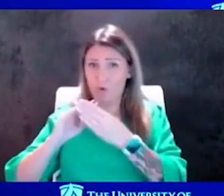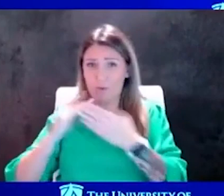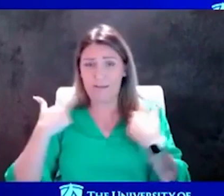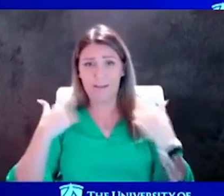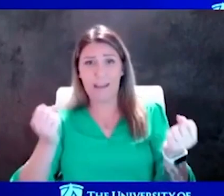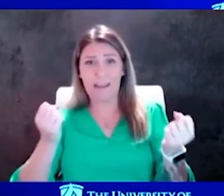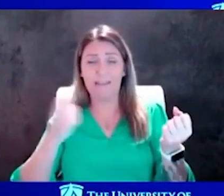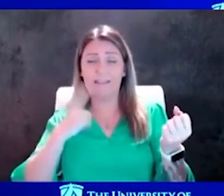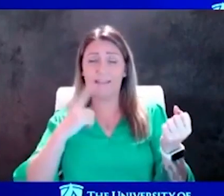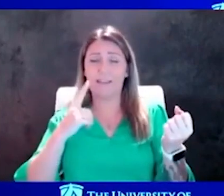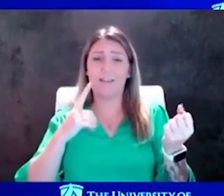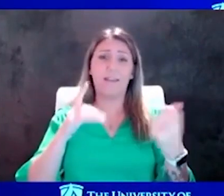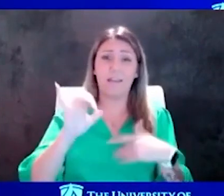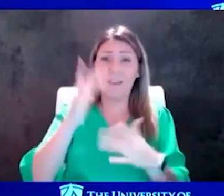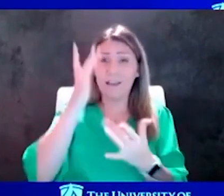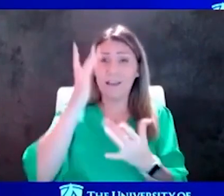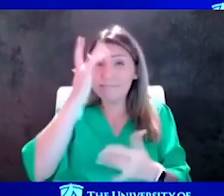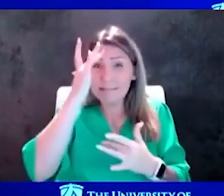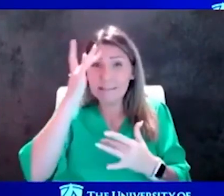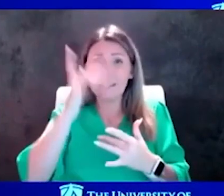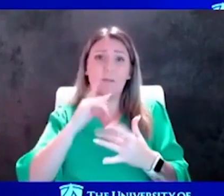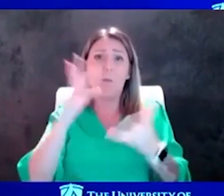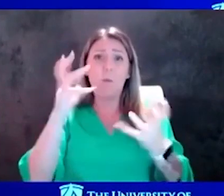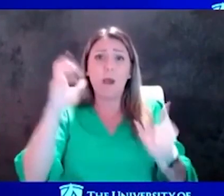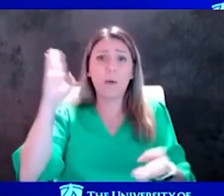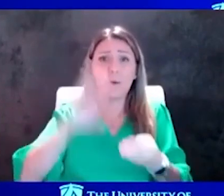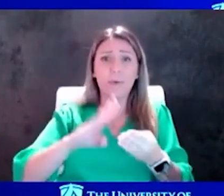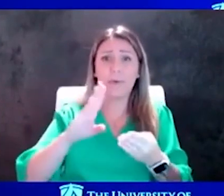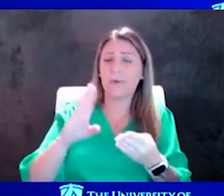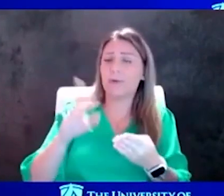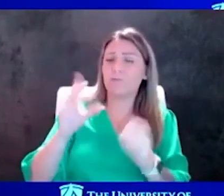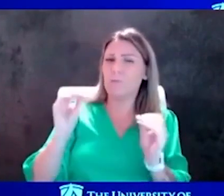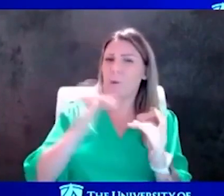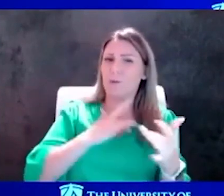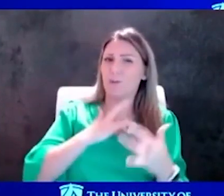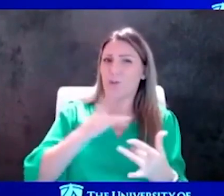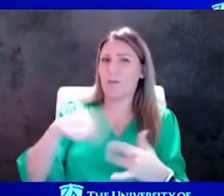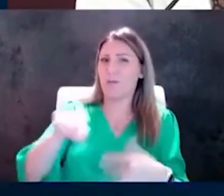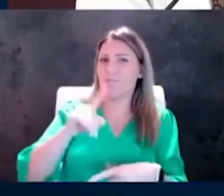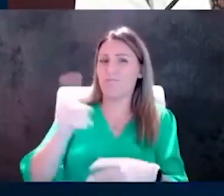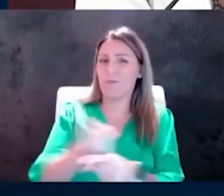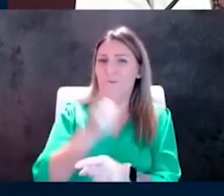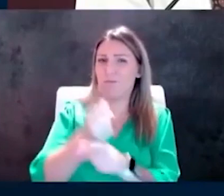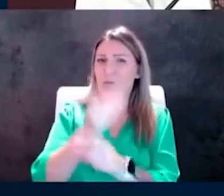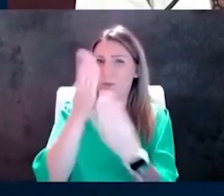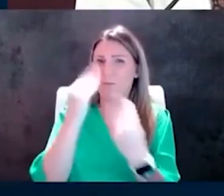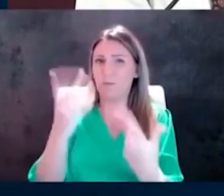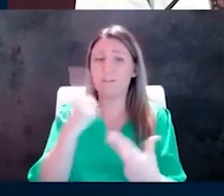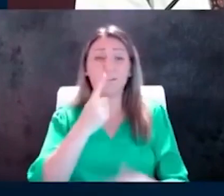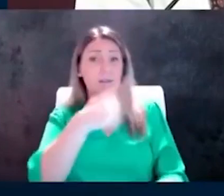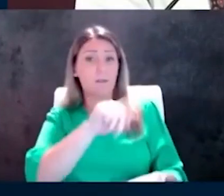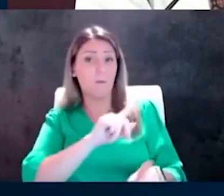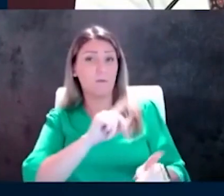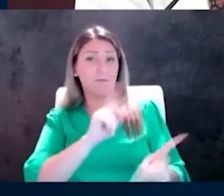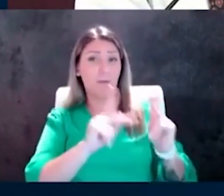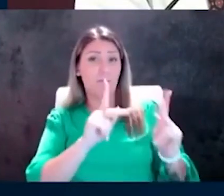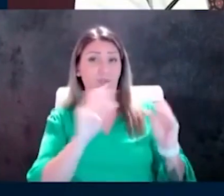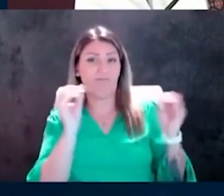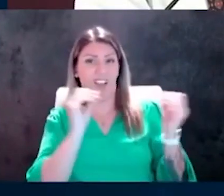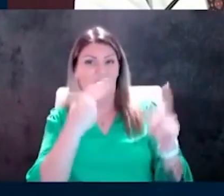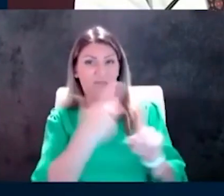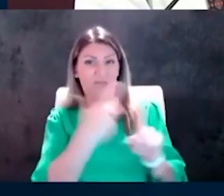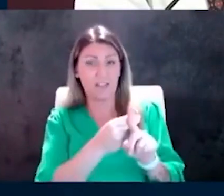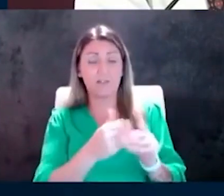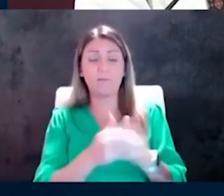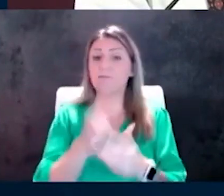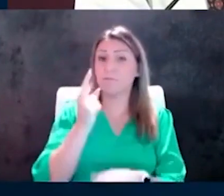have a concern about them. They'll be able to get the information and be able to get the right dosing. It's really those people that haven't gotten anything. I think that's right, and I